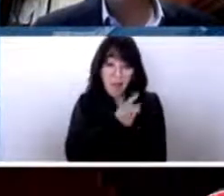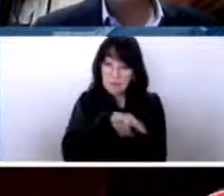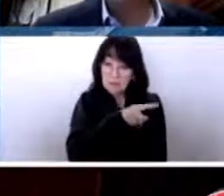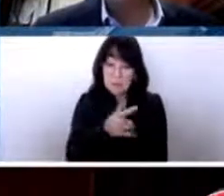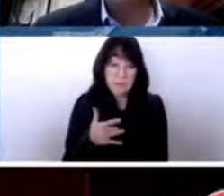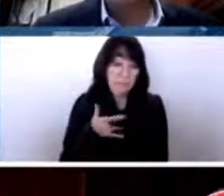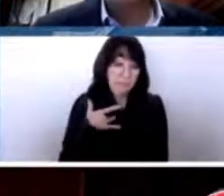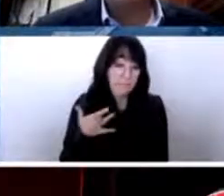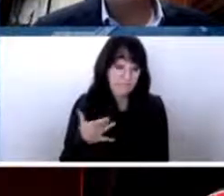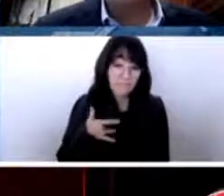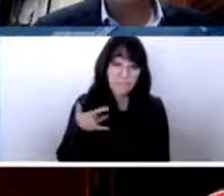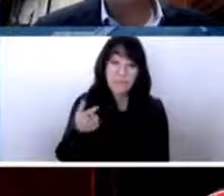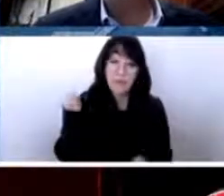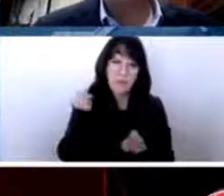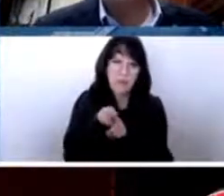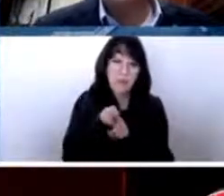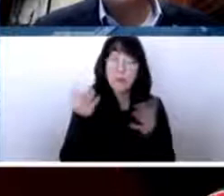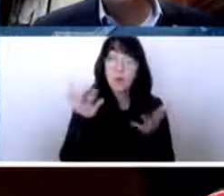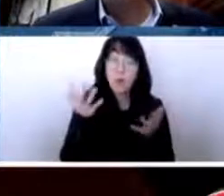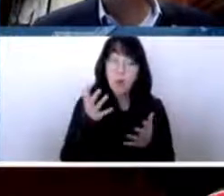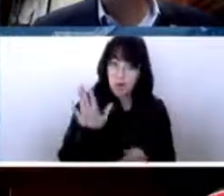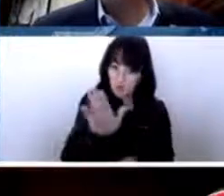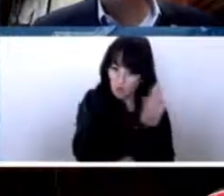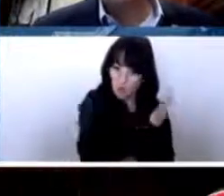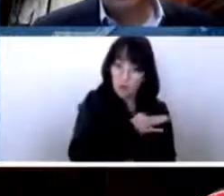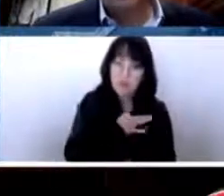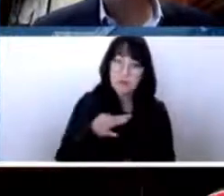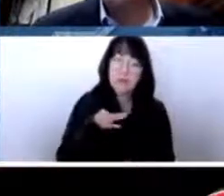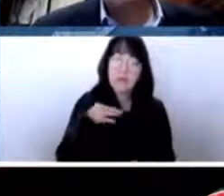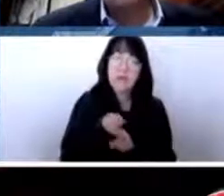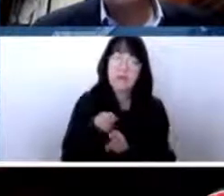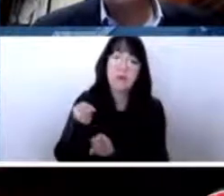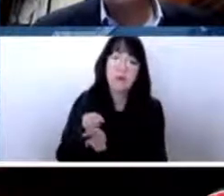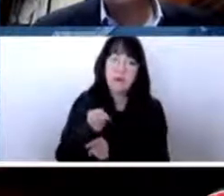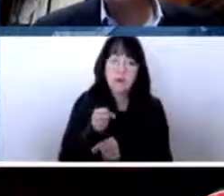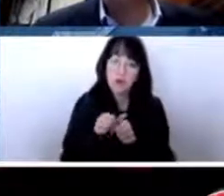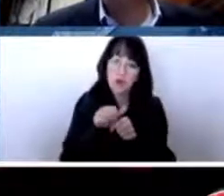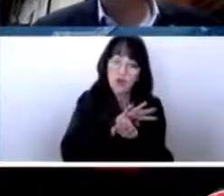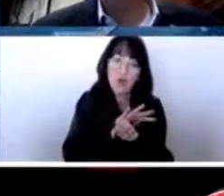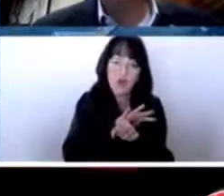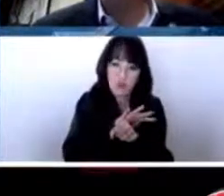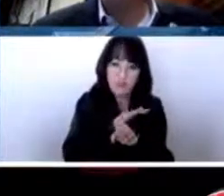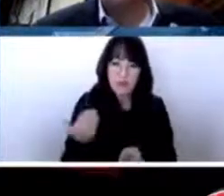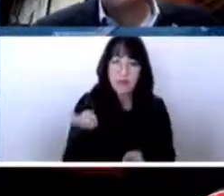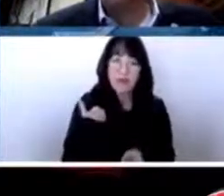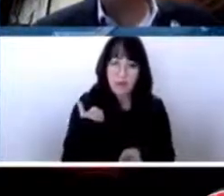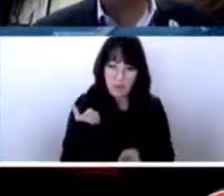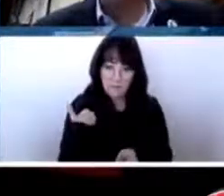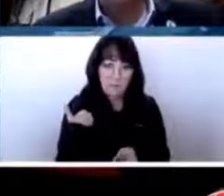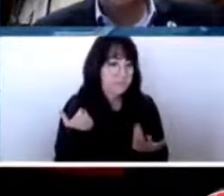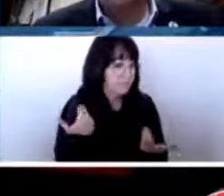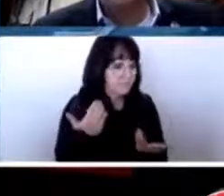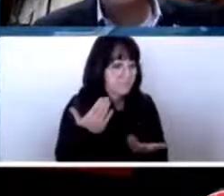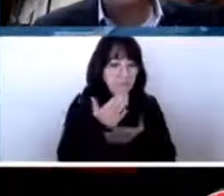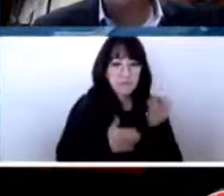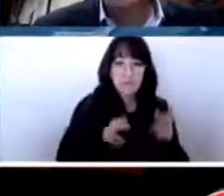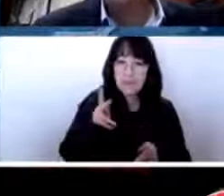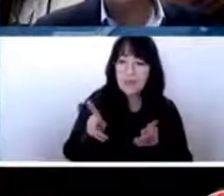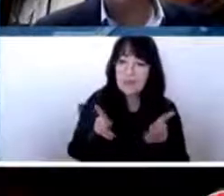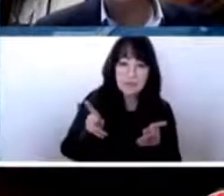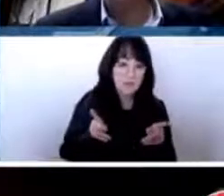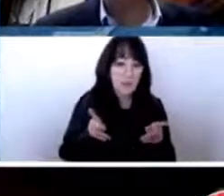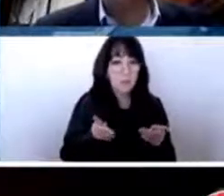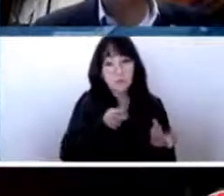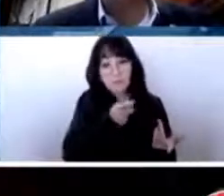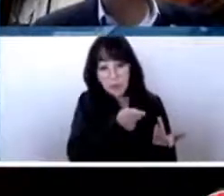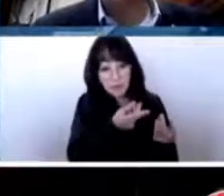of their staff out from COVID positive. Individuals are going to the hospitals to ask to get tested to be cleared without any symptoms, without any